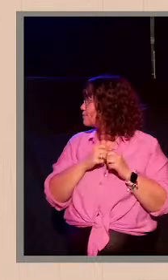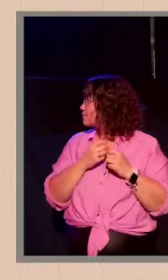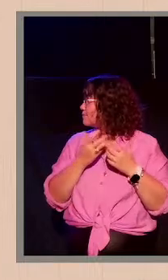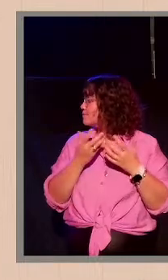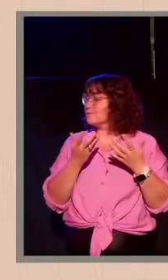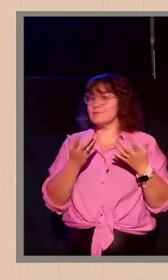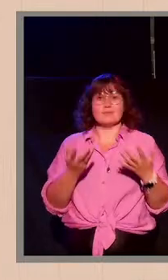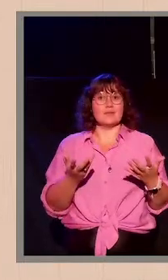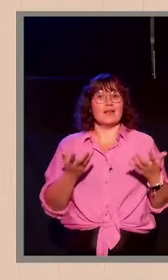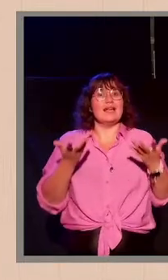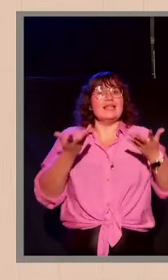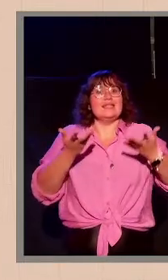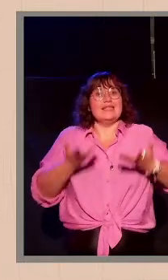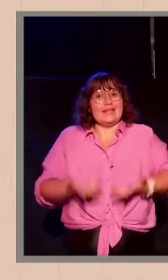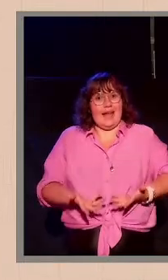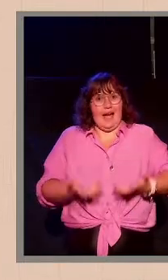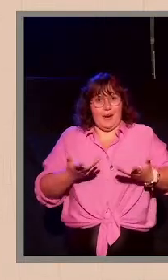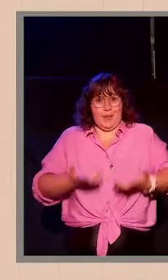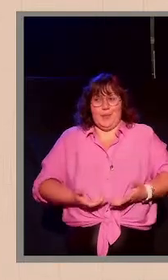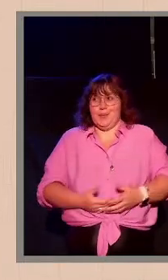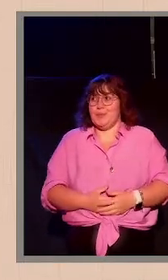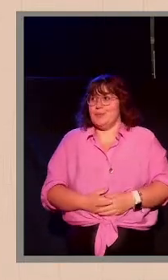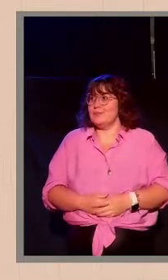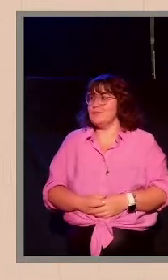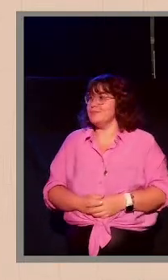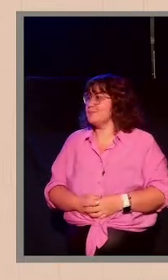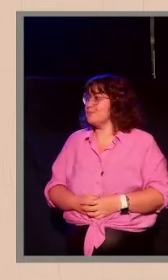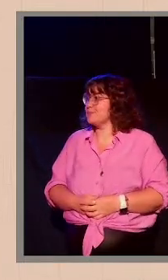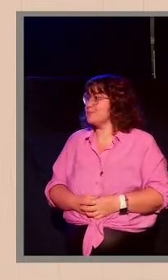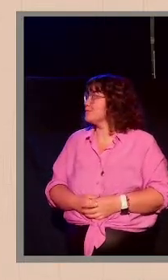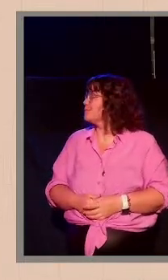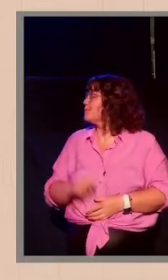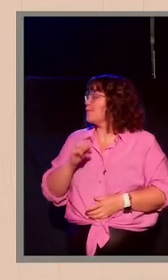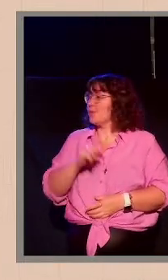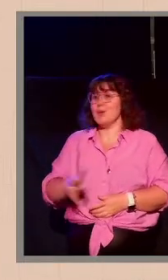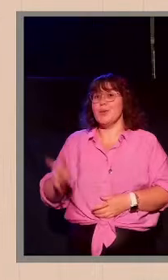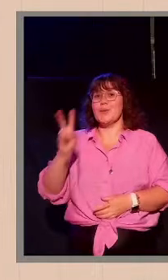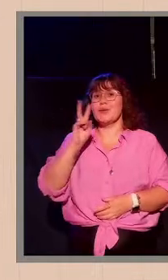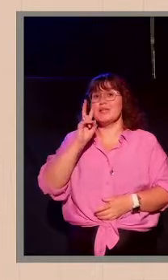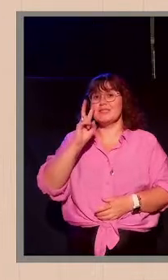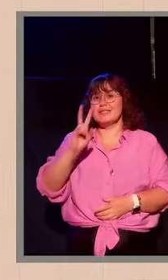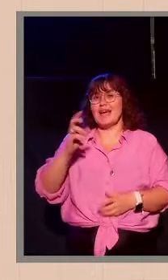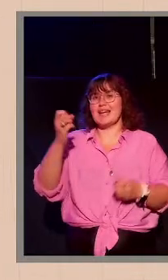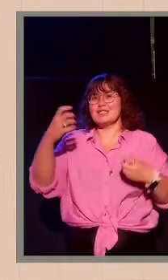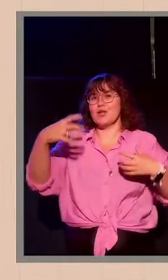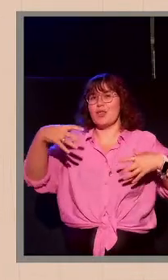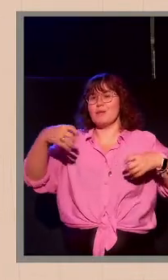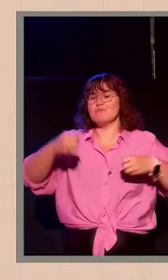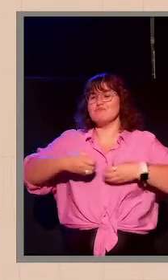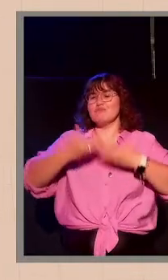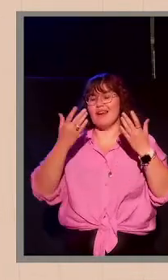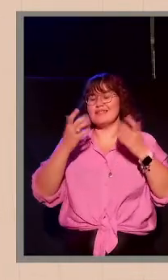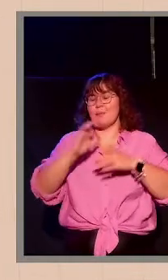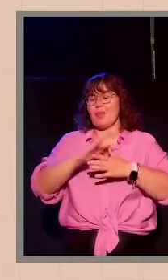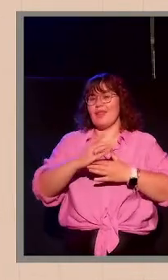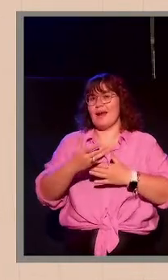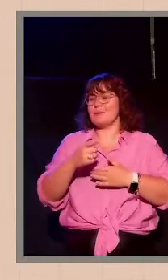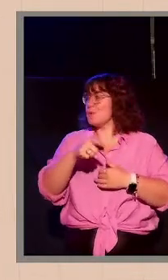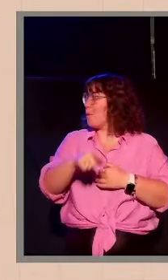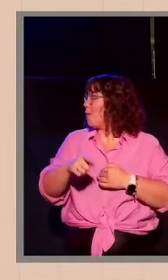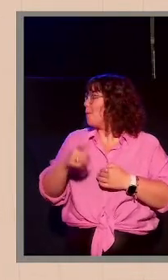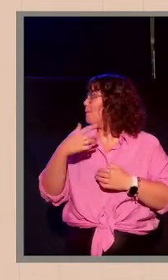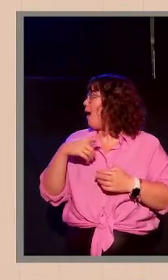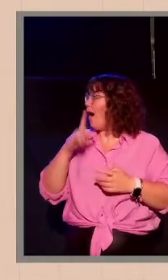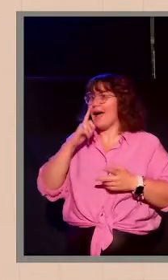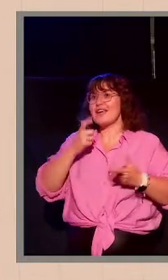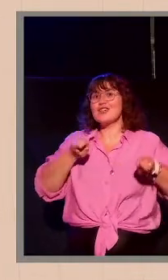Yes, okay, so now you'll see that, I need to turn the brightness up on this really, but I can now control that